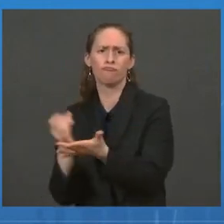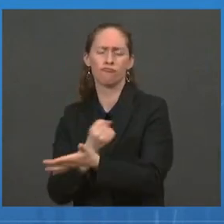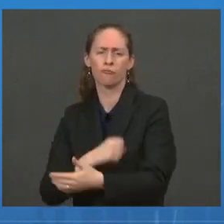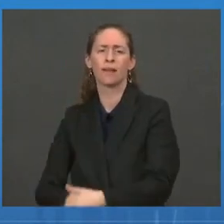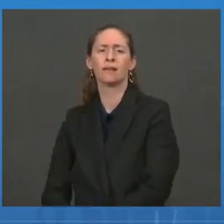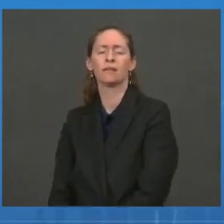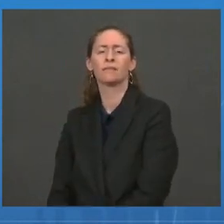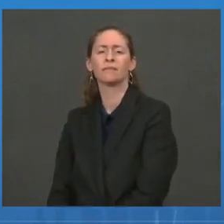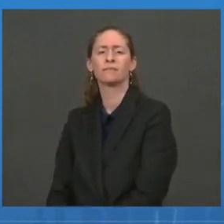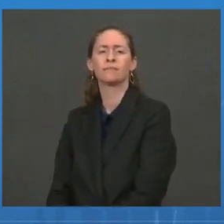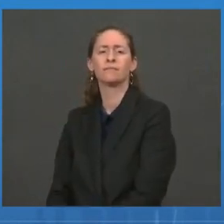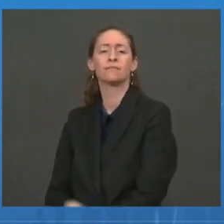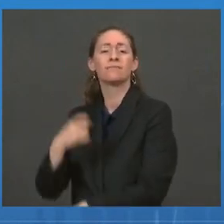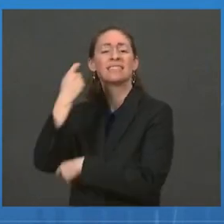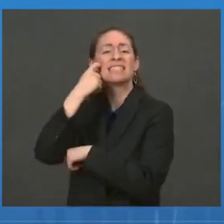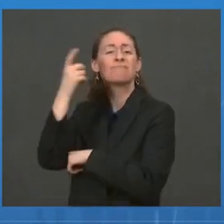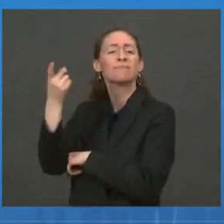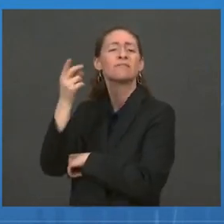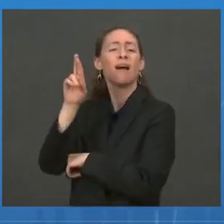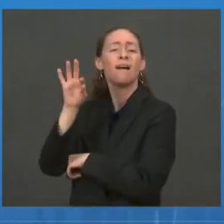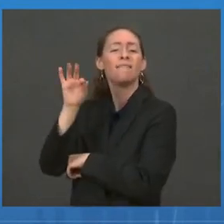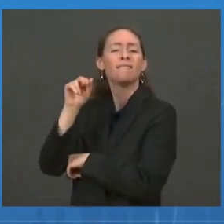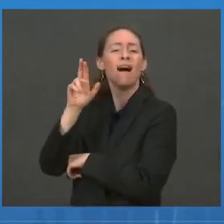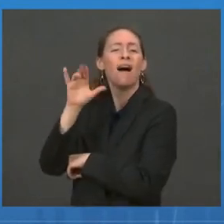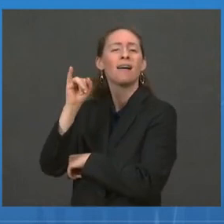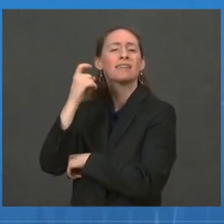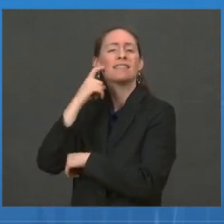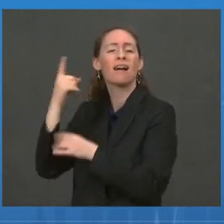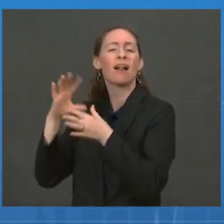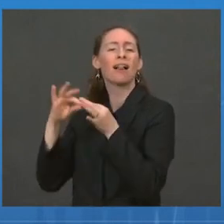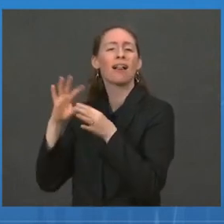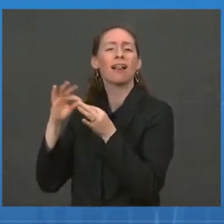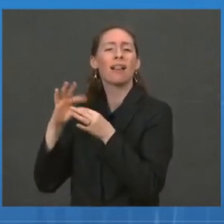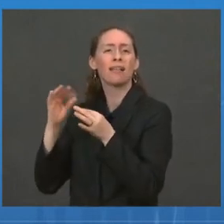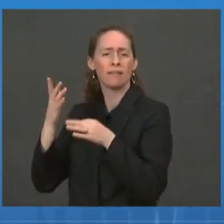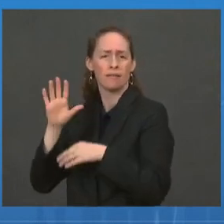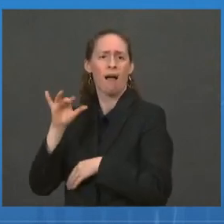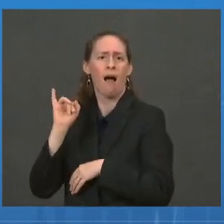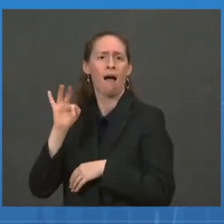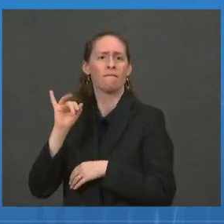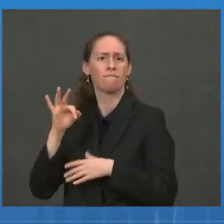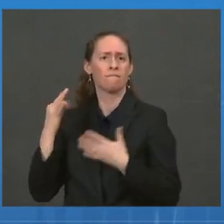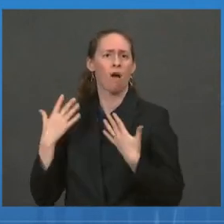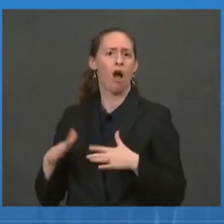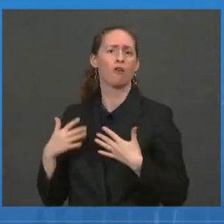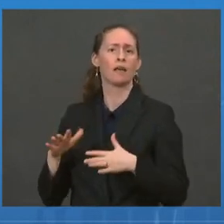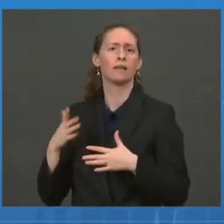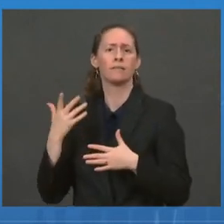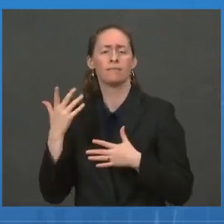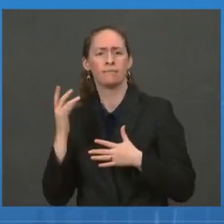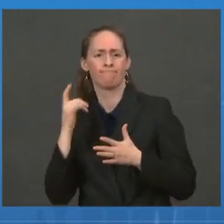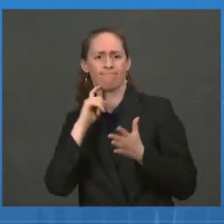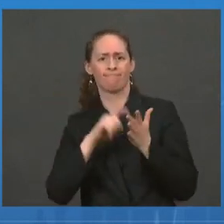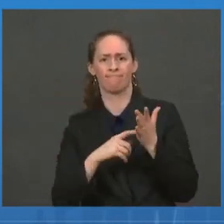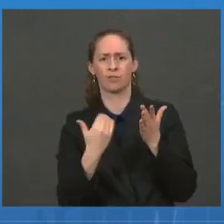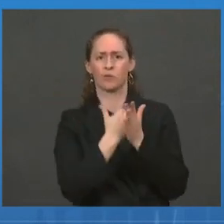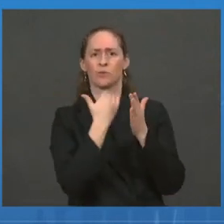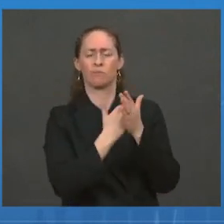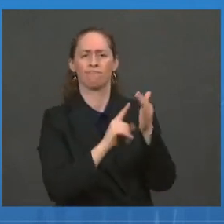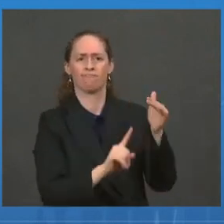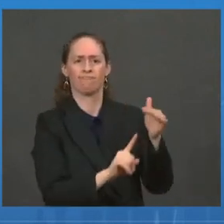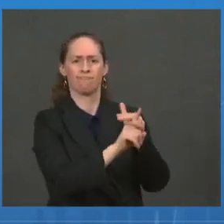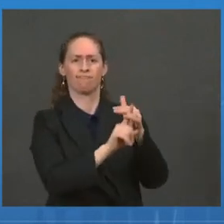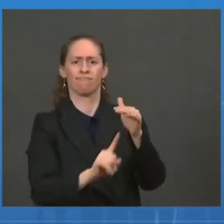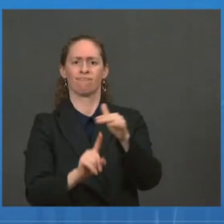immunity and as on that science evolves we will look at whether we need to update our definition of fully